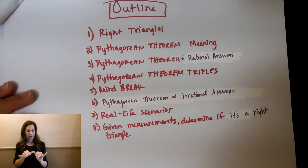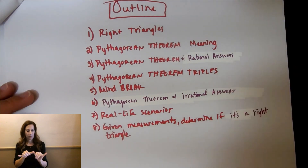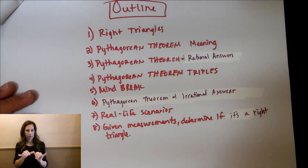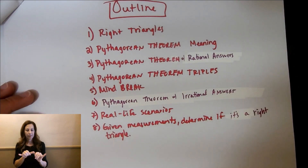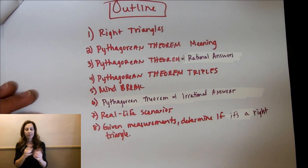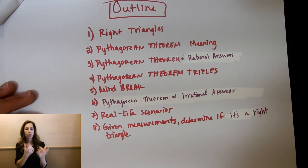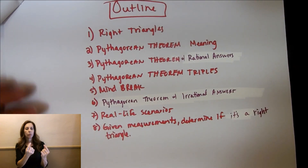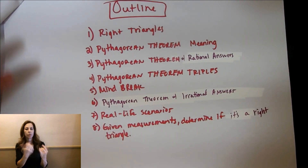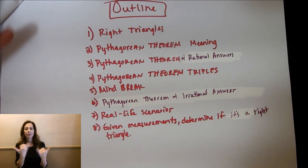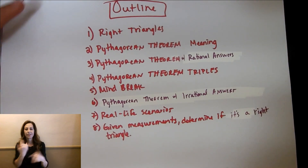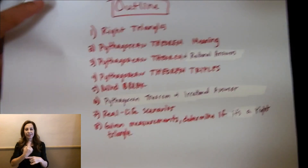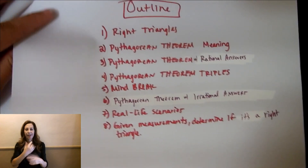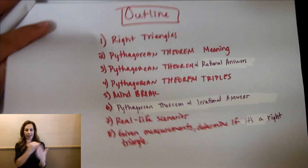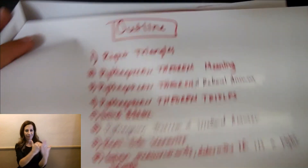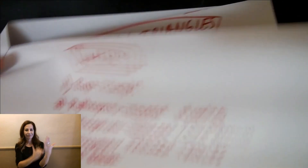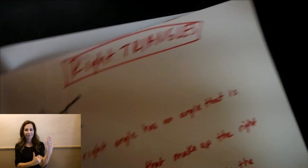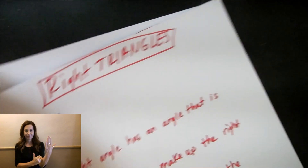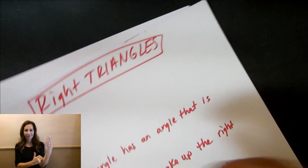is our outline for today.